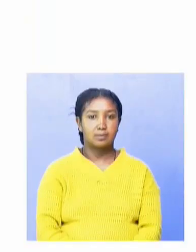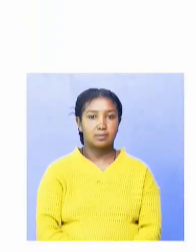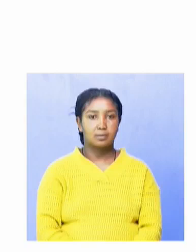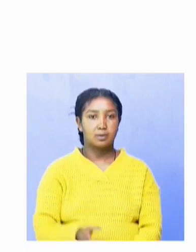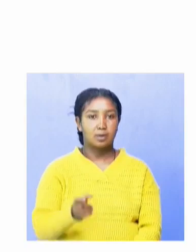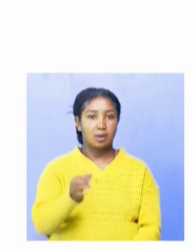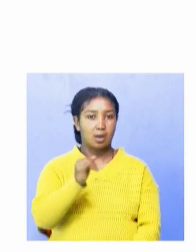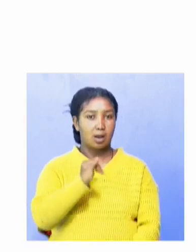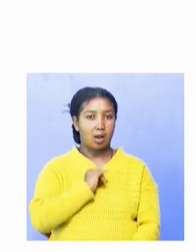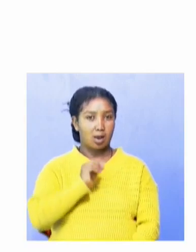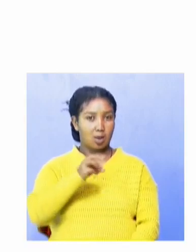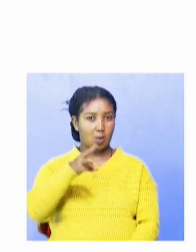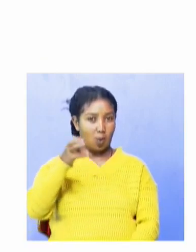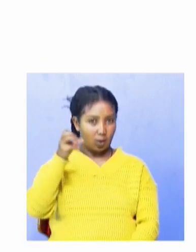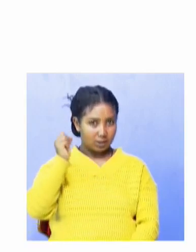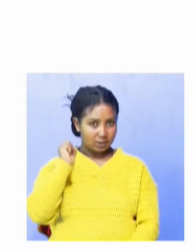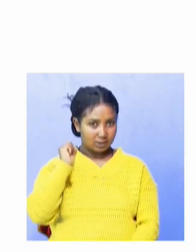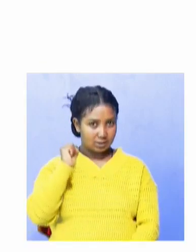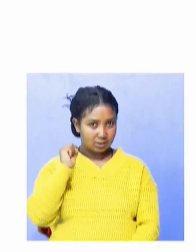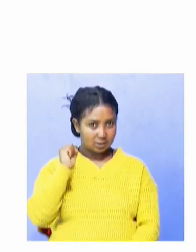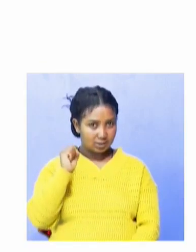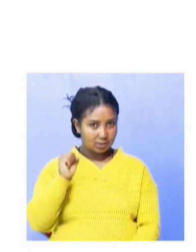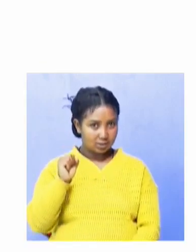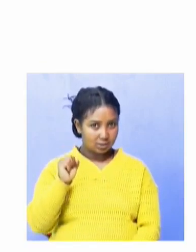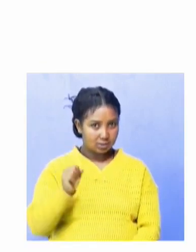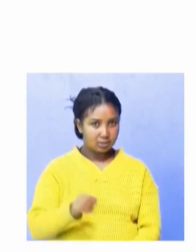I was